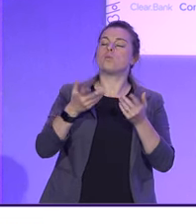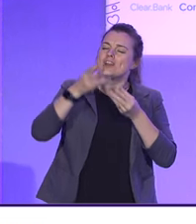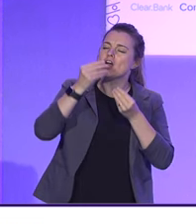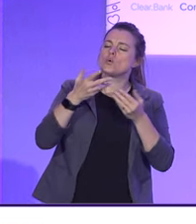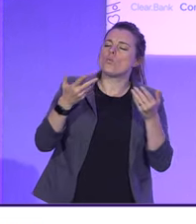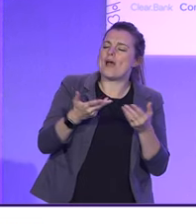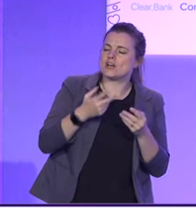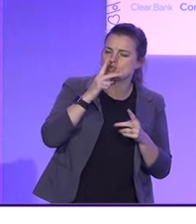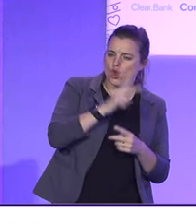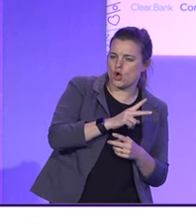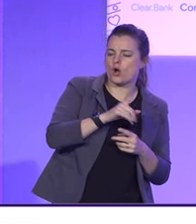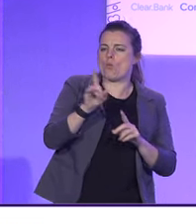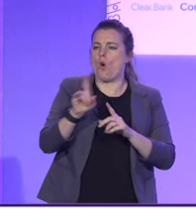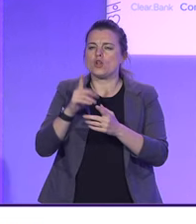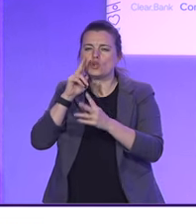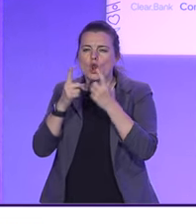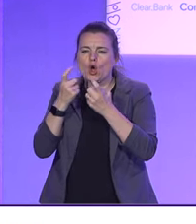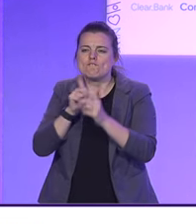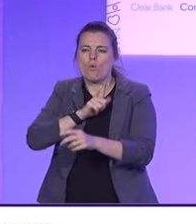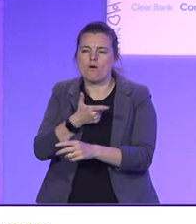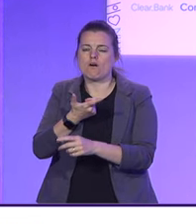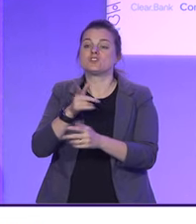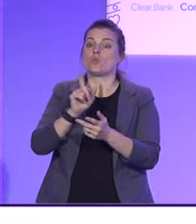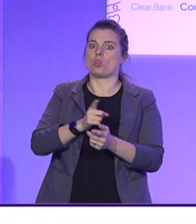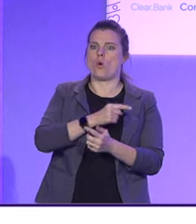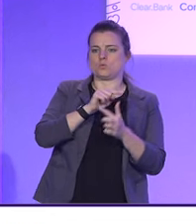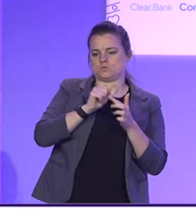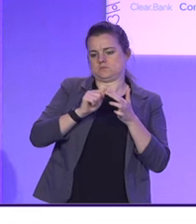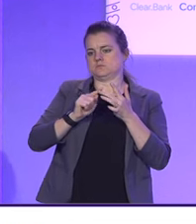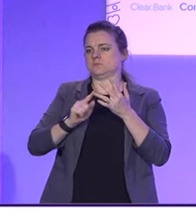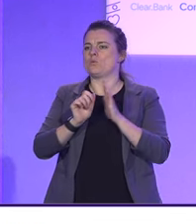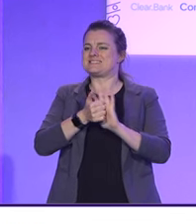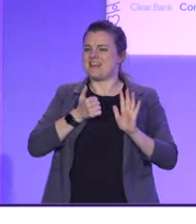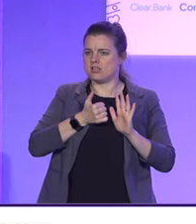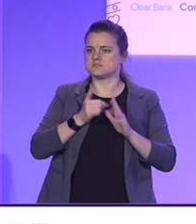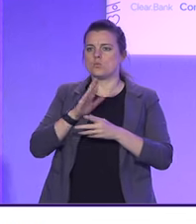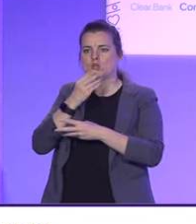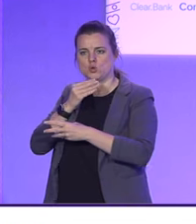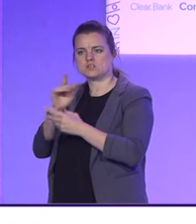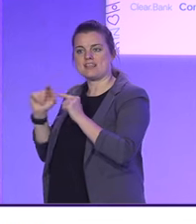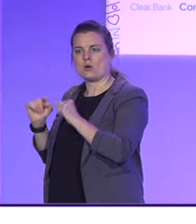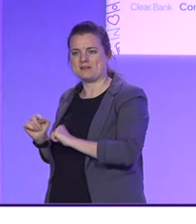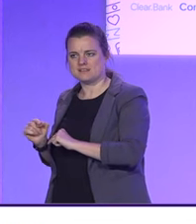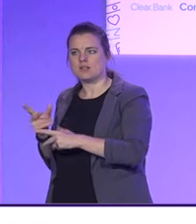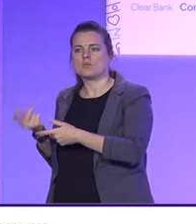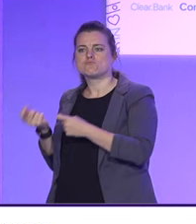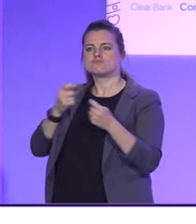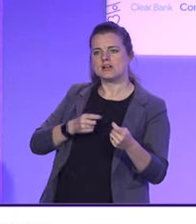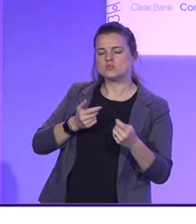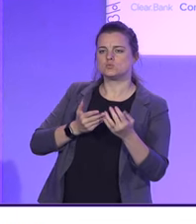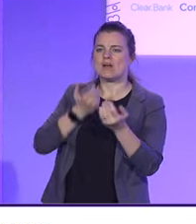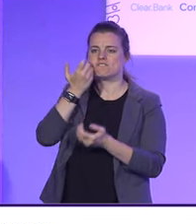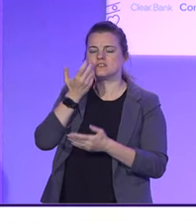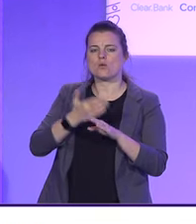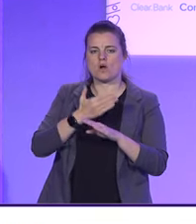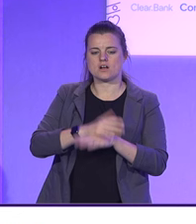filter the data effectively, were all skills we employed while competing. Something that I'm sure most of us are kind of